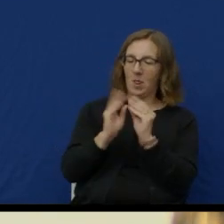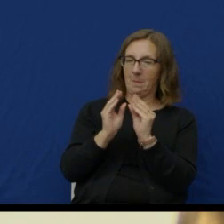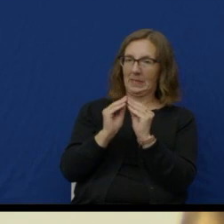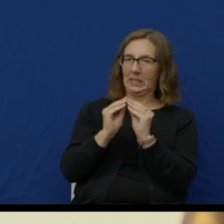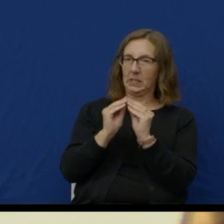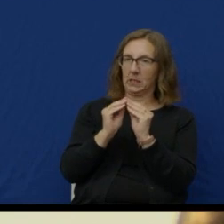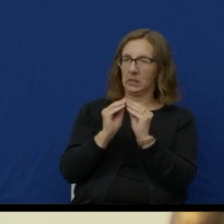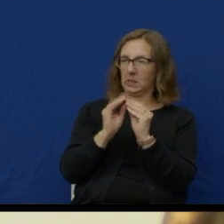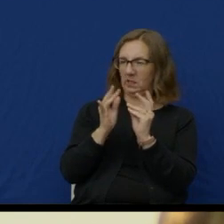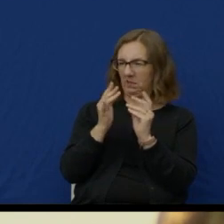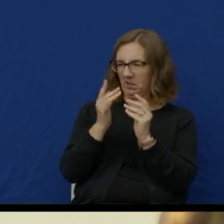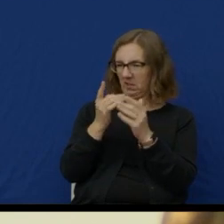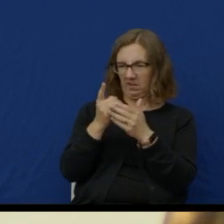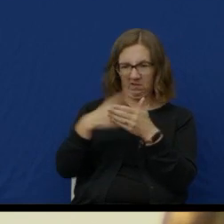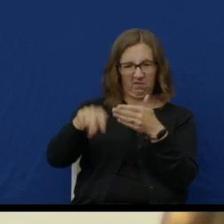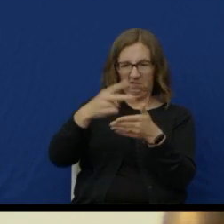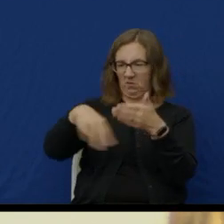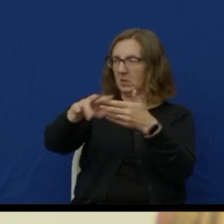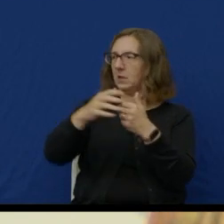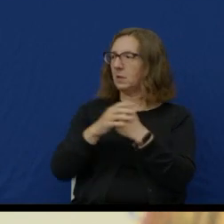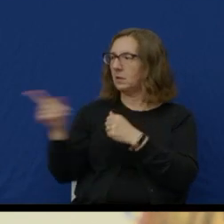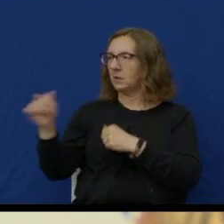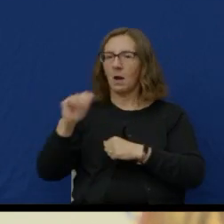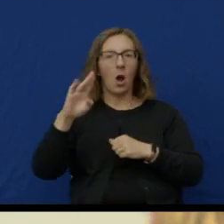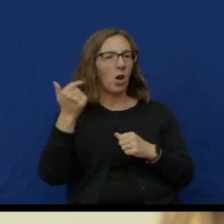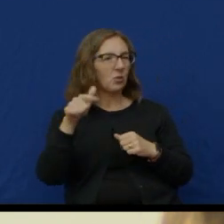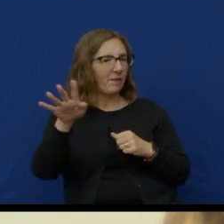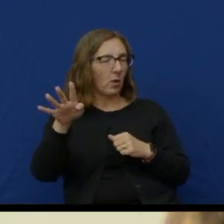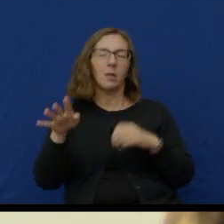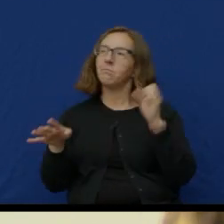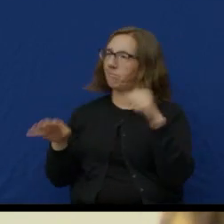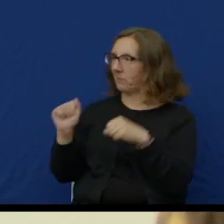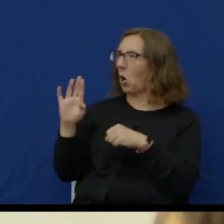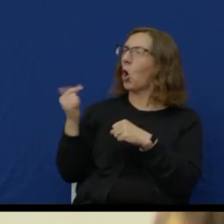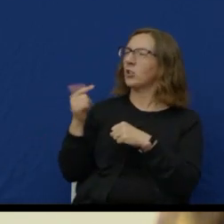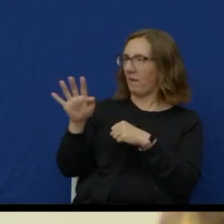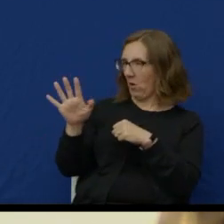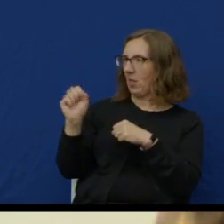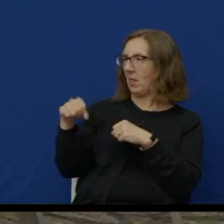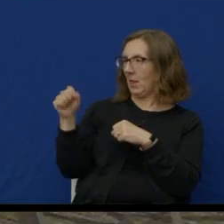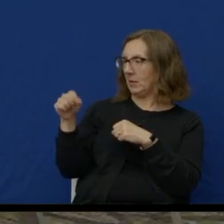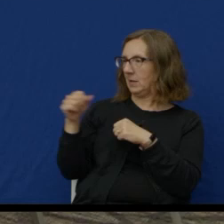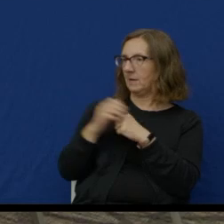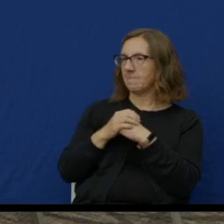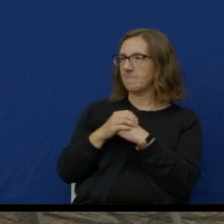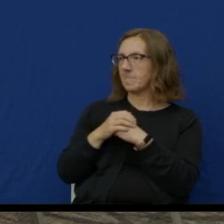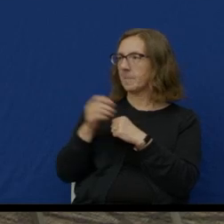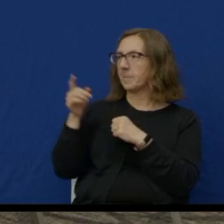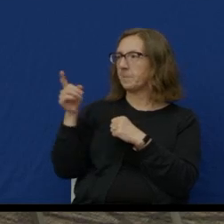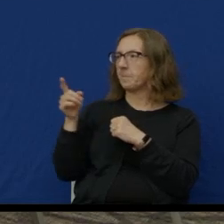think, a couple weeks at most. August 24th. August 24th. There we go. Yes, ma'am. So